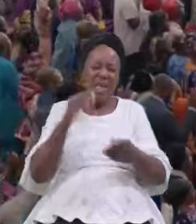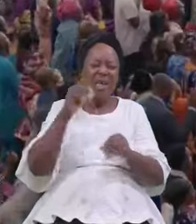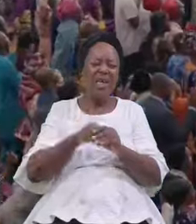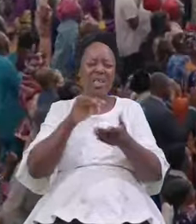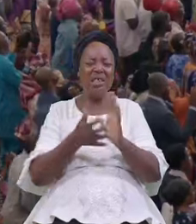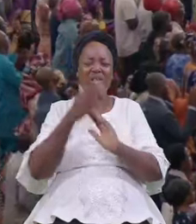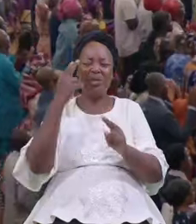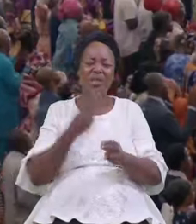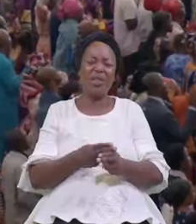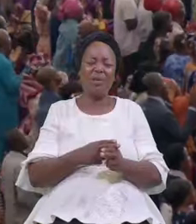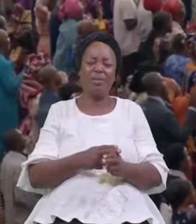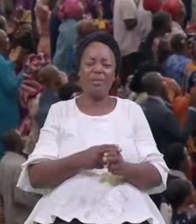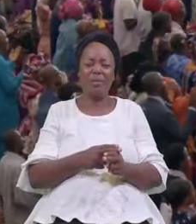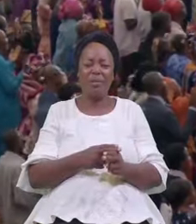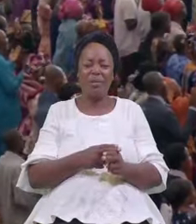Jesus' name.